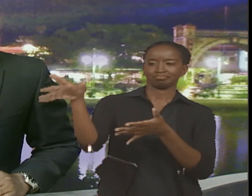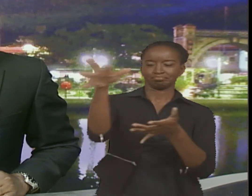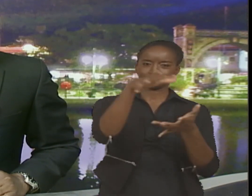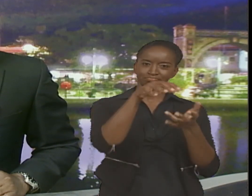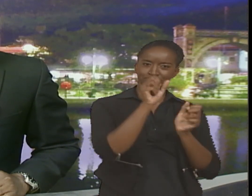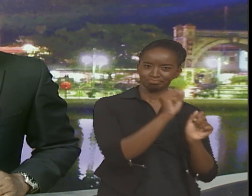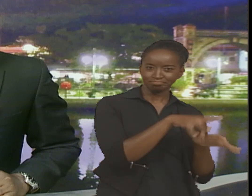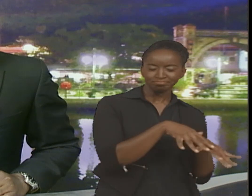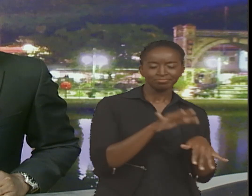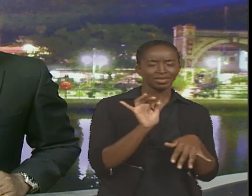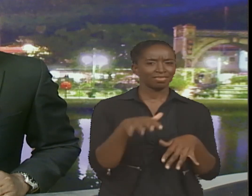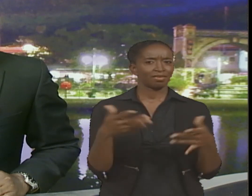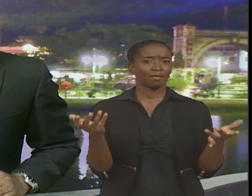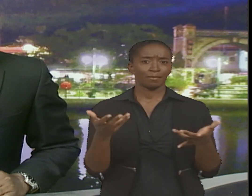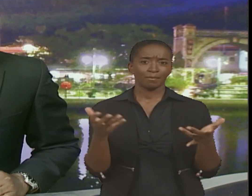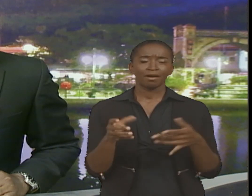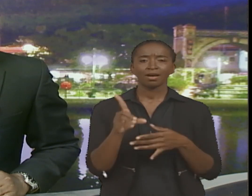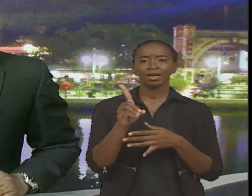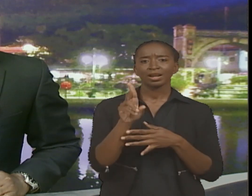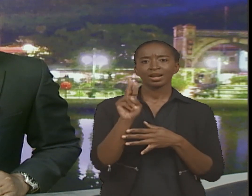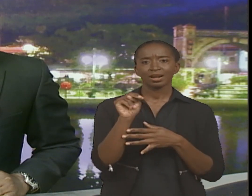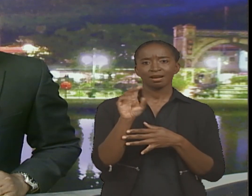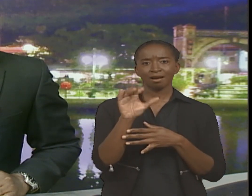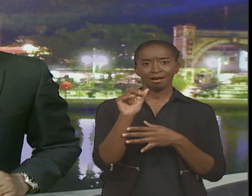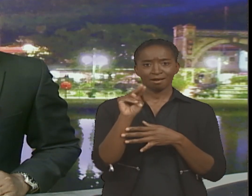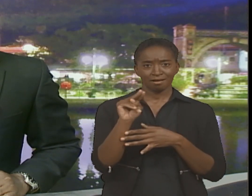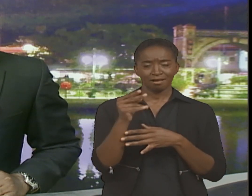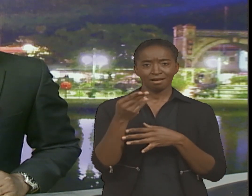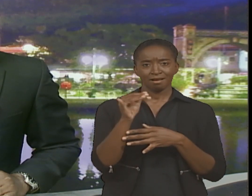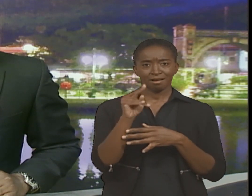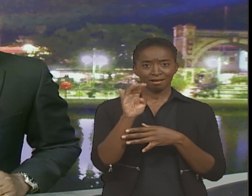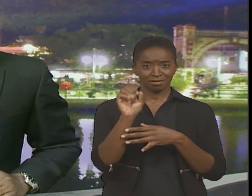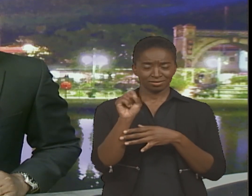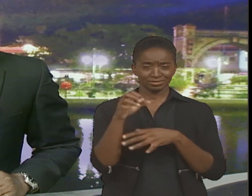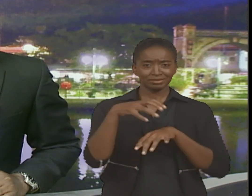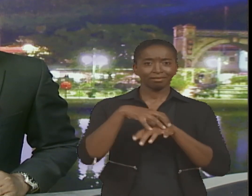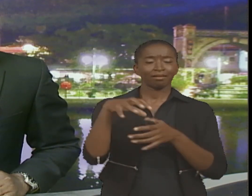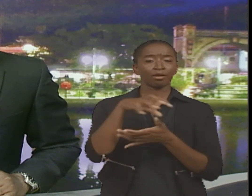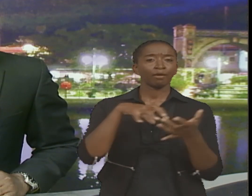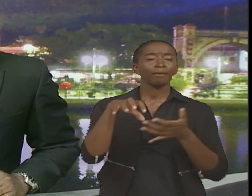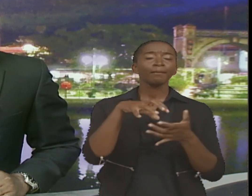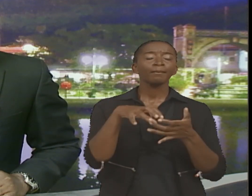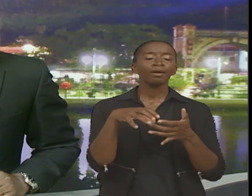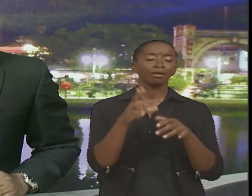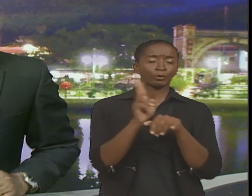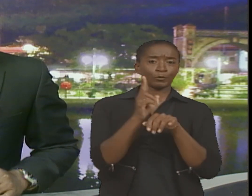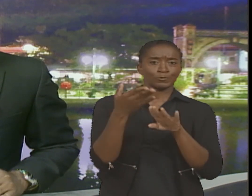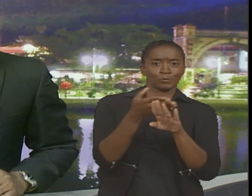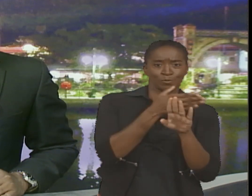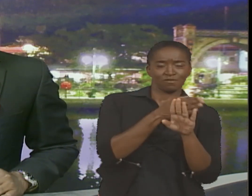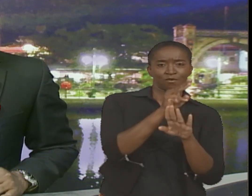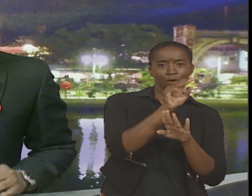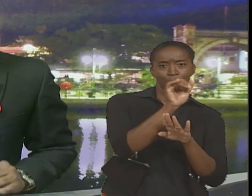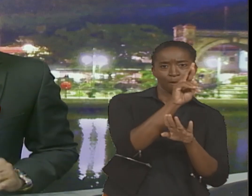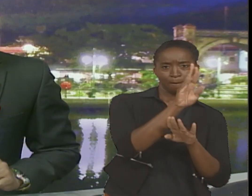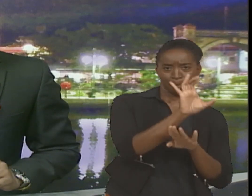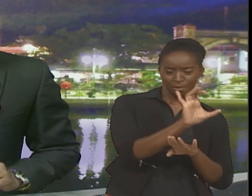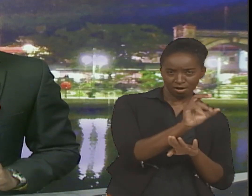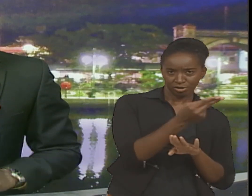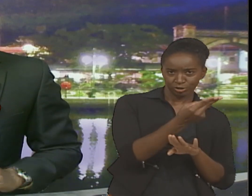relates to all boxes of Duncan Hines cake mix with the best use-by date of March 7th, 2019 to March